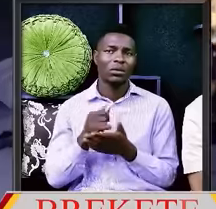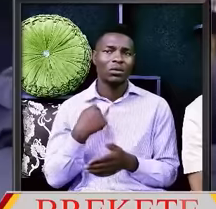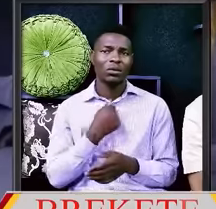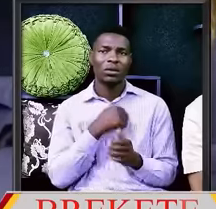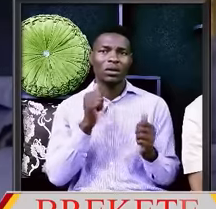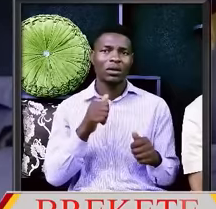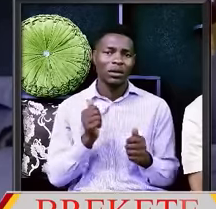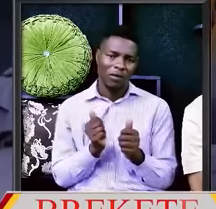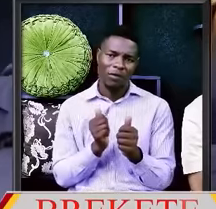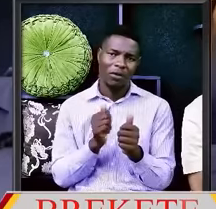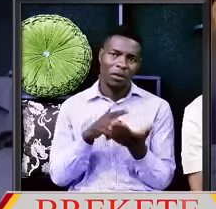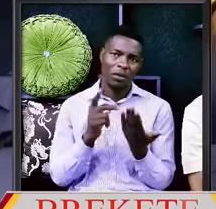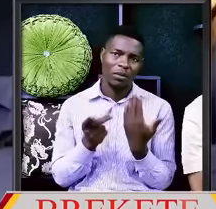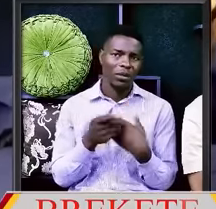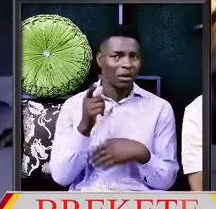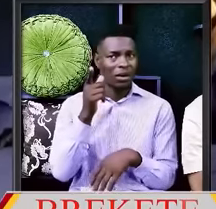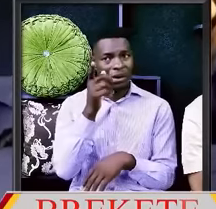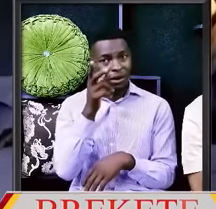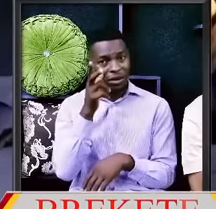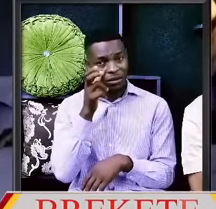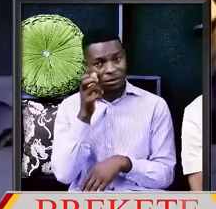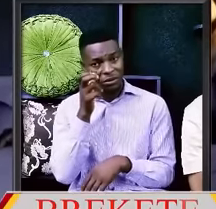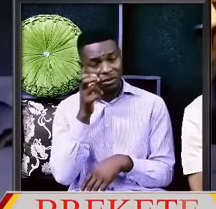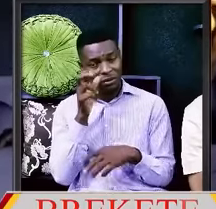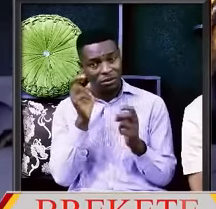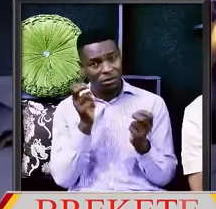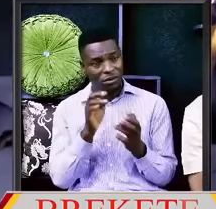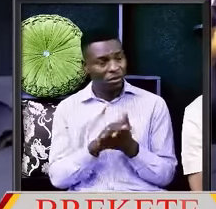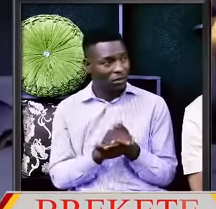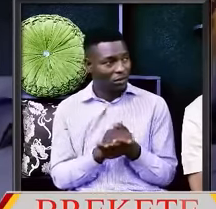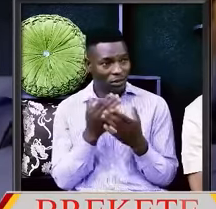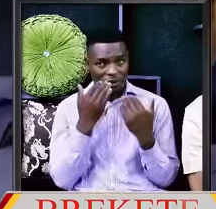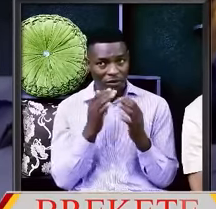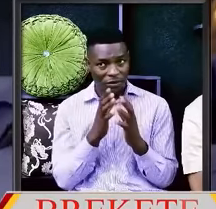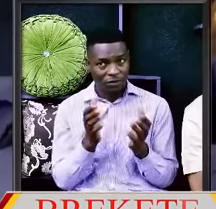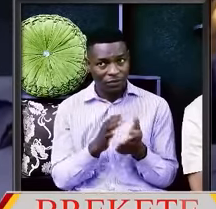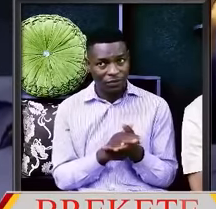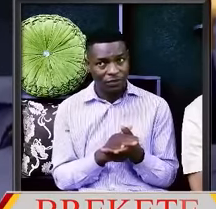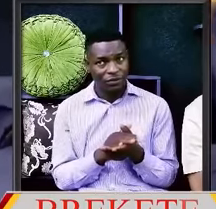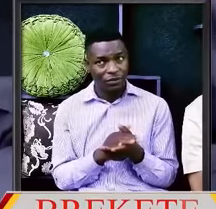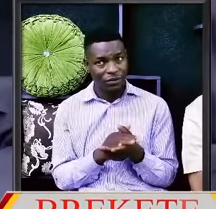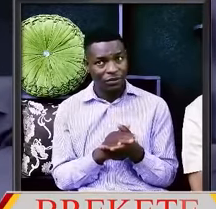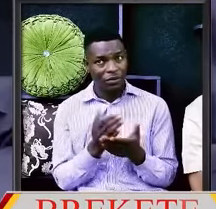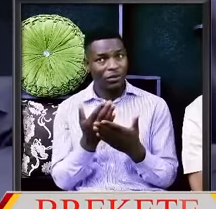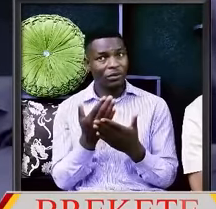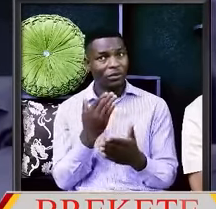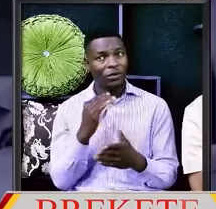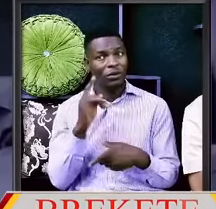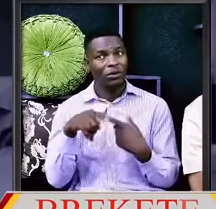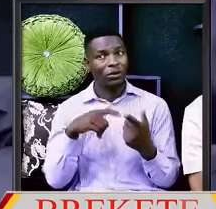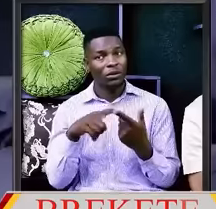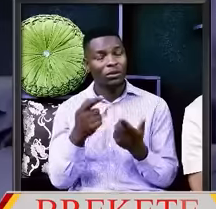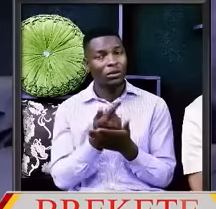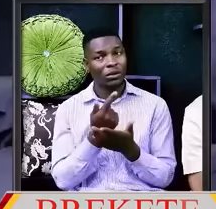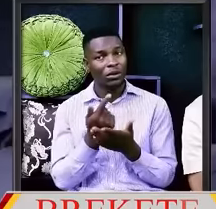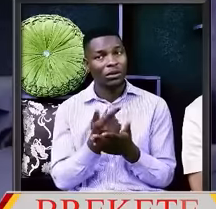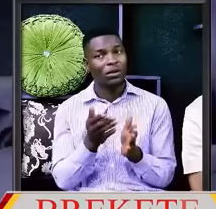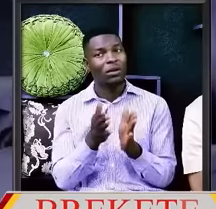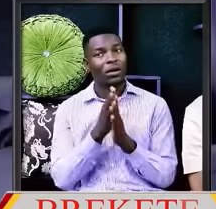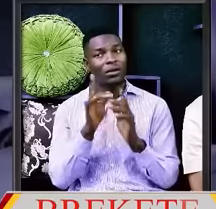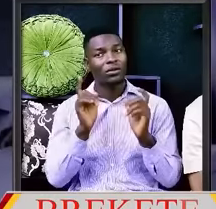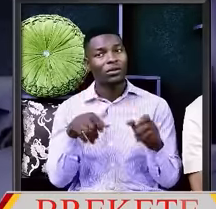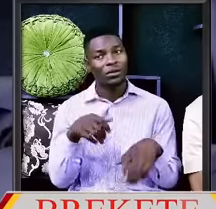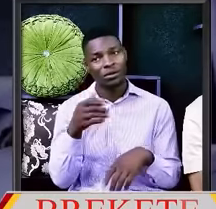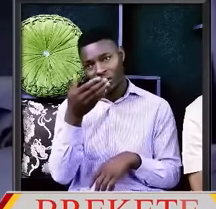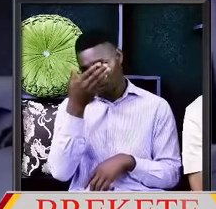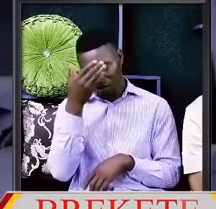also deal with our own problem. Thank you very much. Hello, good morning. Yes. Before you go to Ghana, ordinary president, make you ask question. You know,